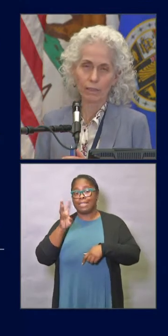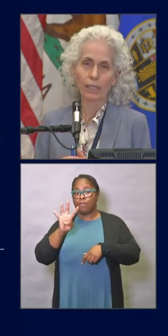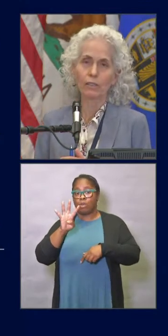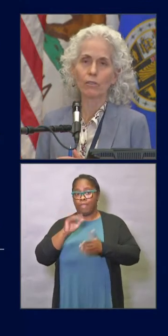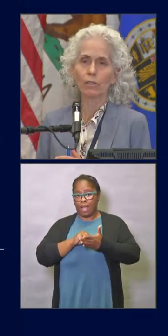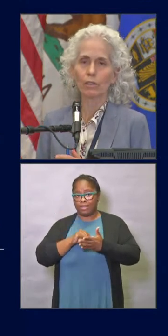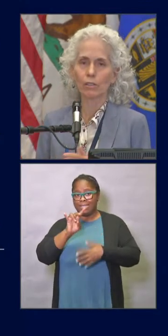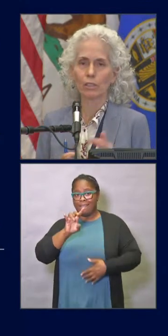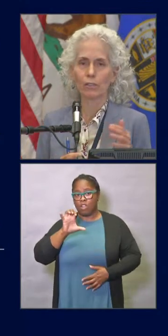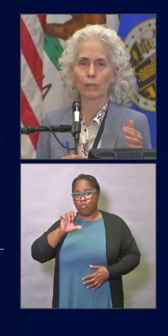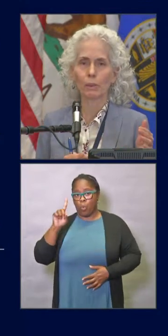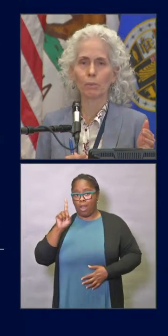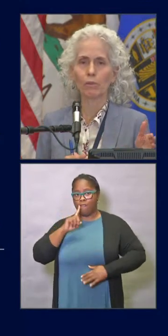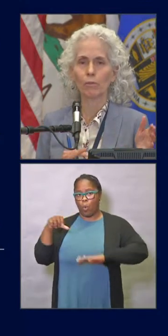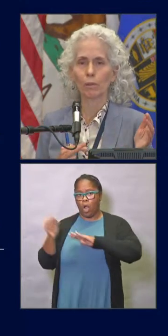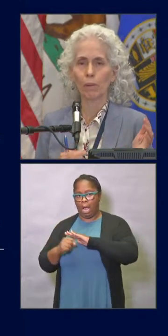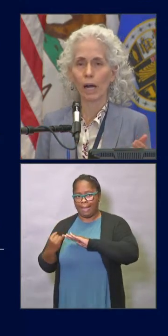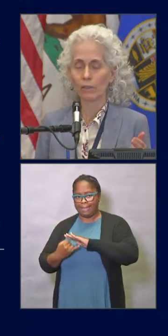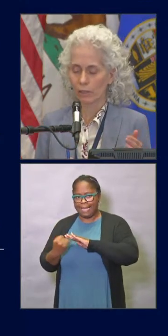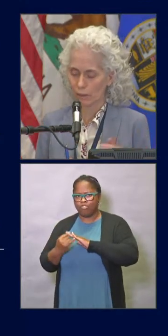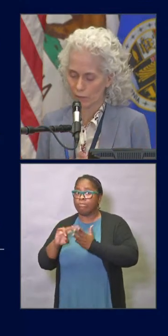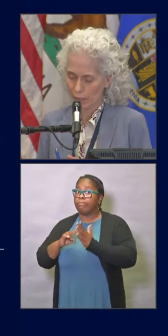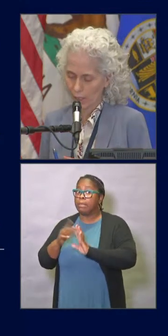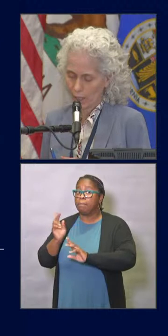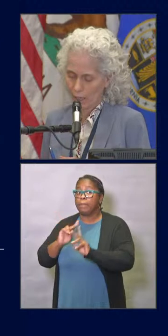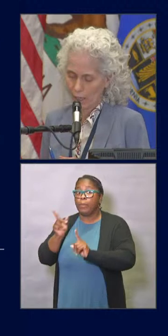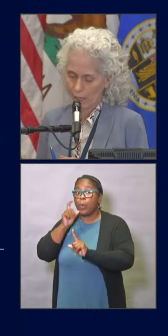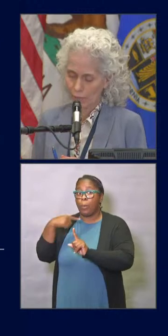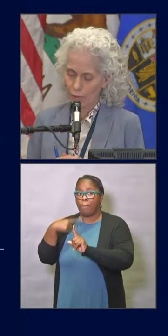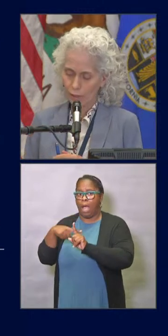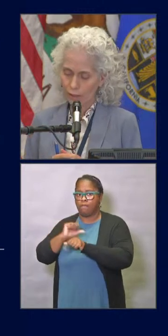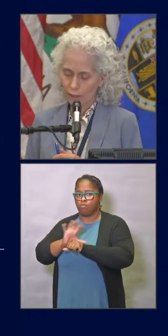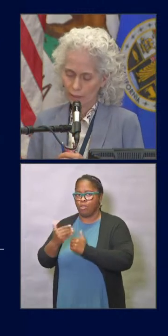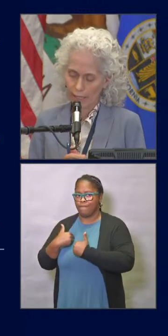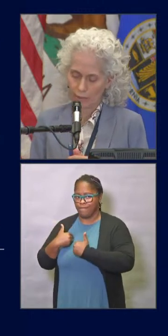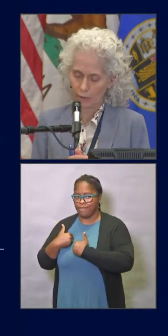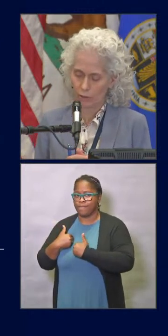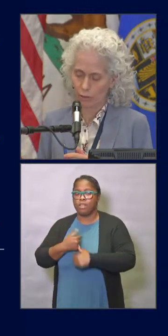164,701 were isolation orders. These are for people who were positive, and